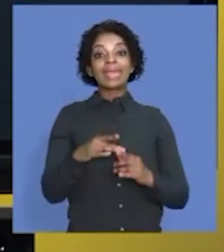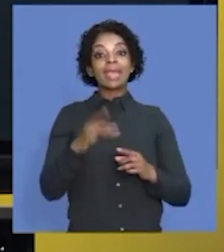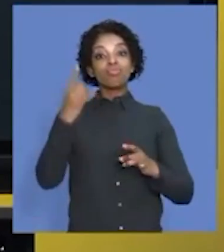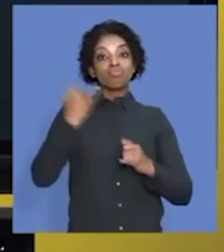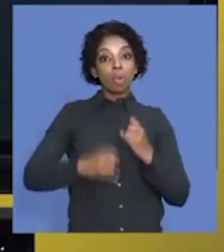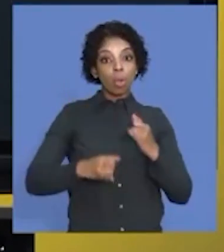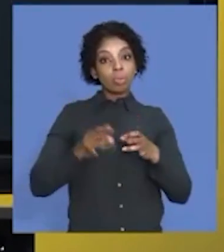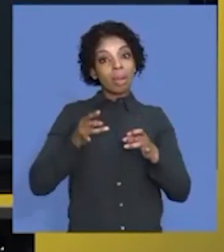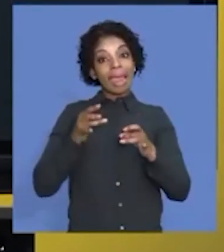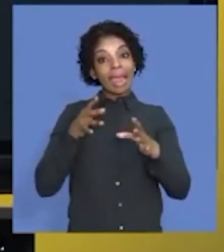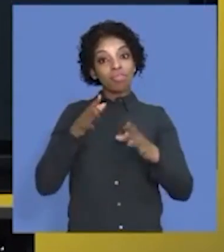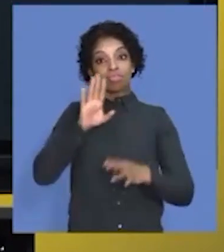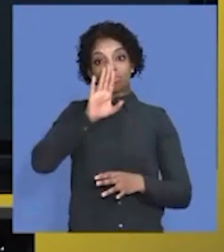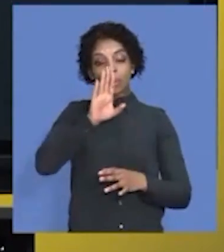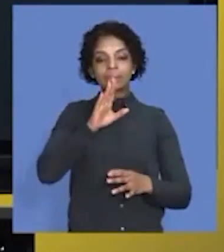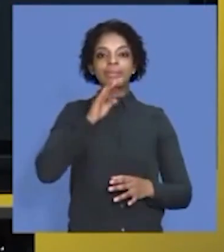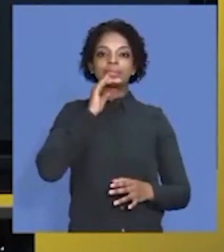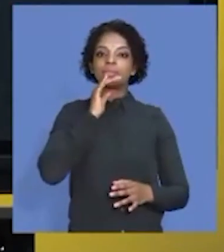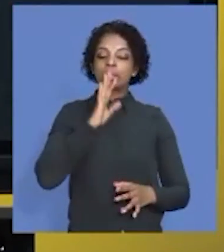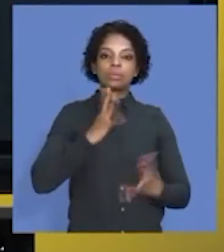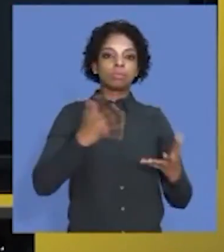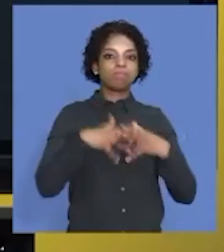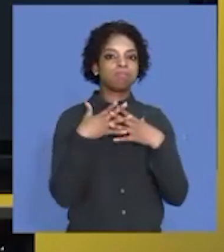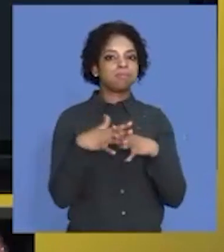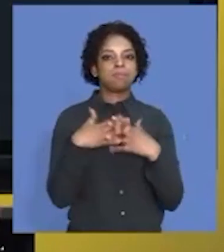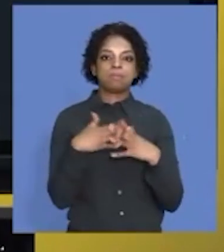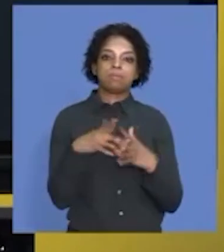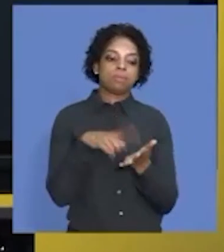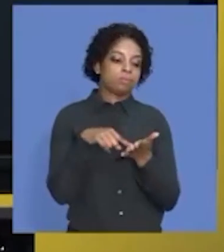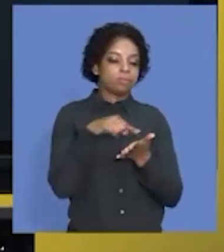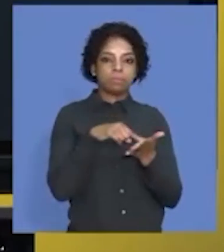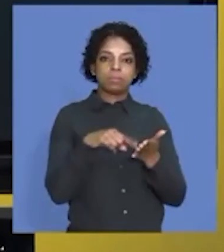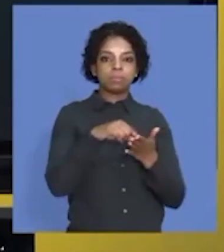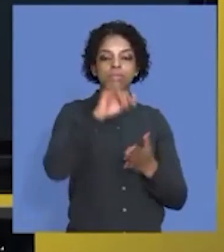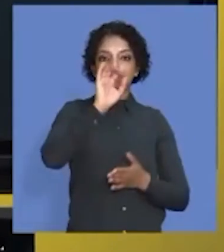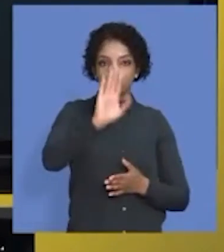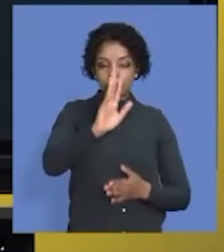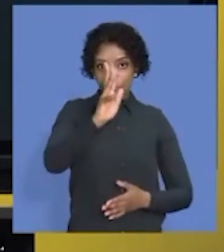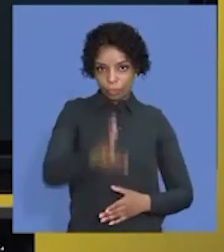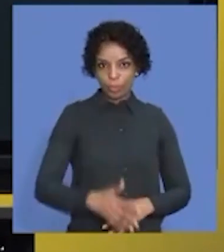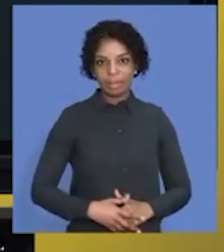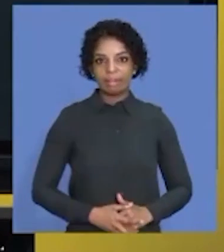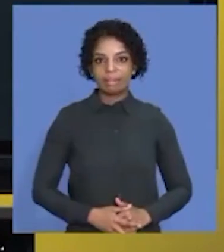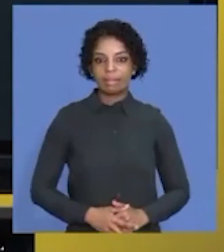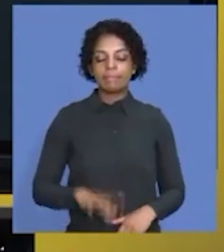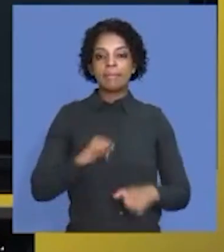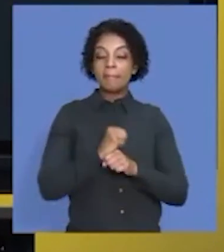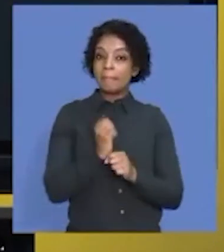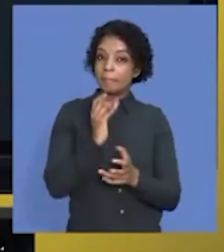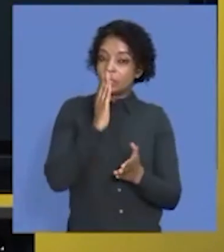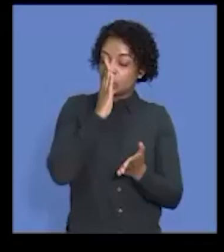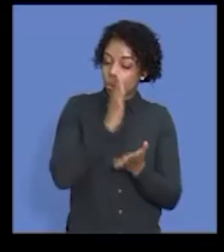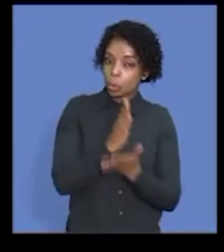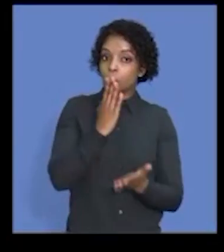your accounting work, it's going to create havoc in your calculations. Make sure you can identify